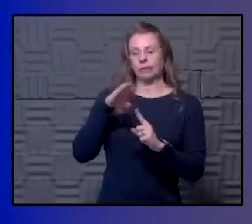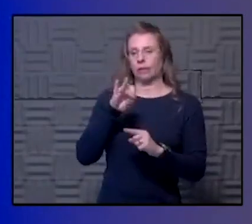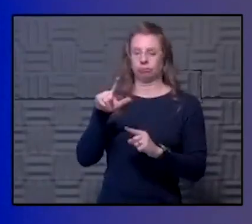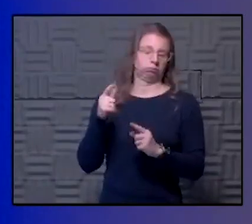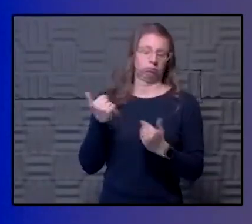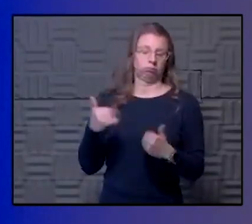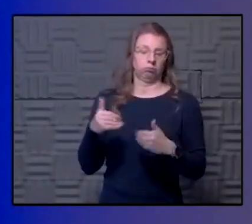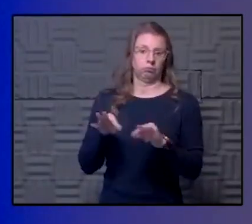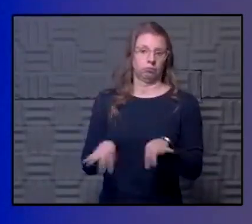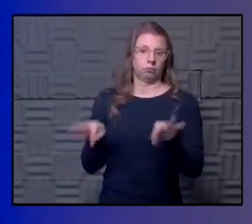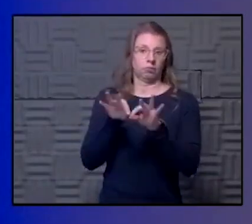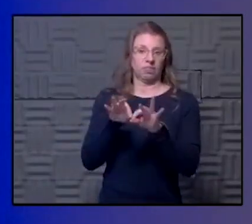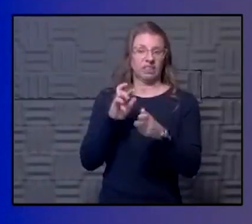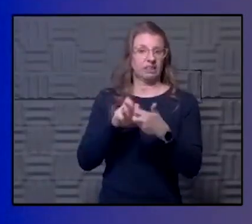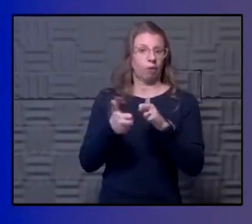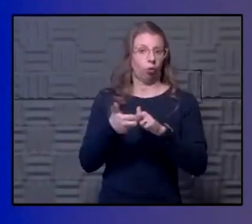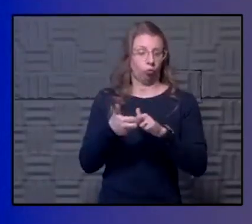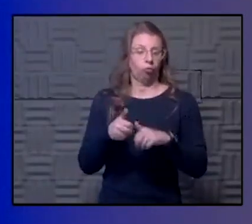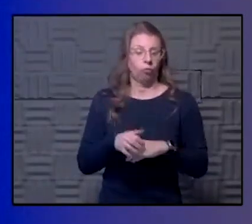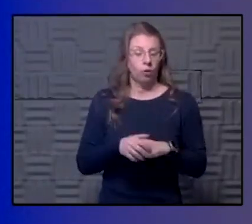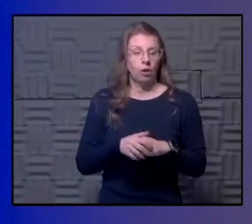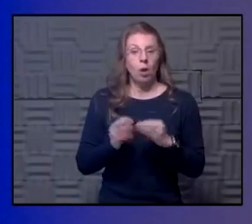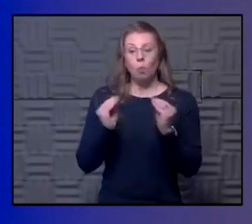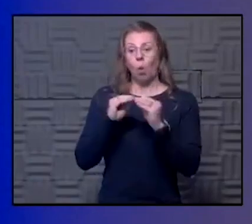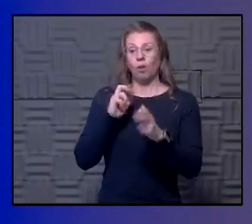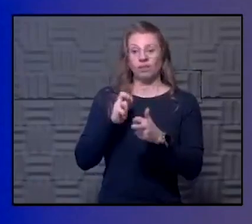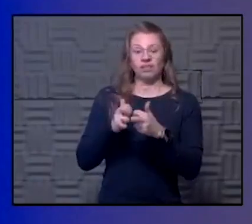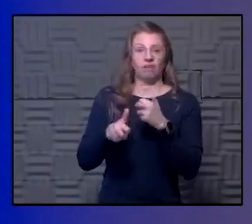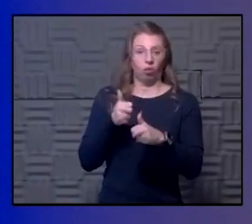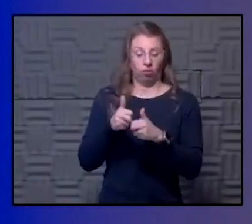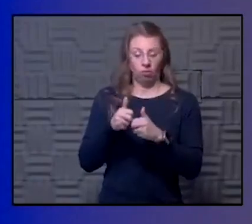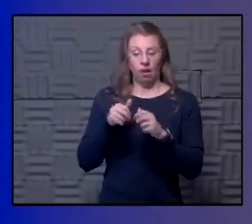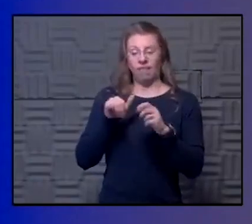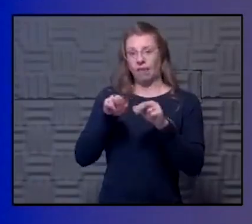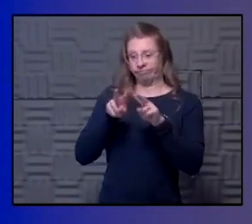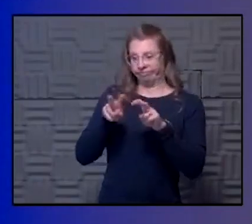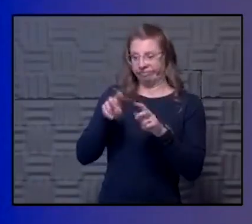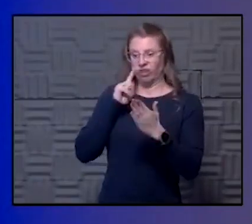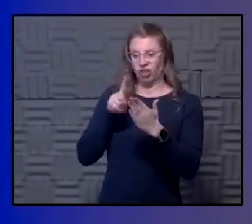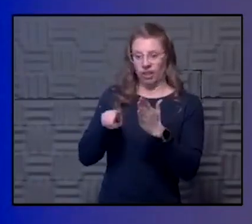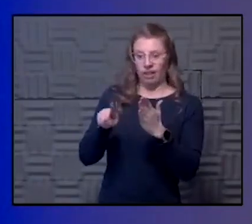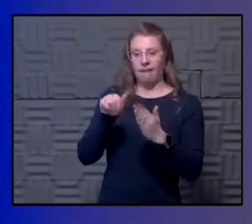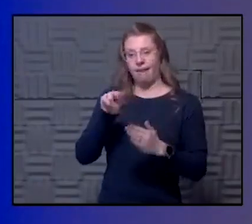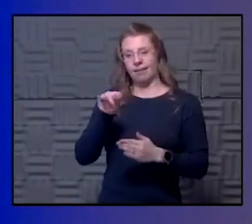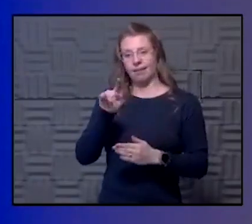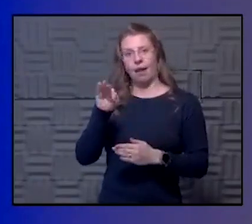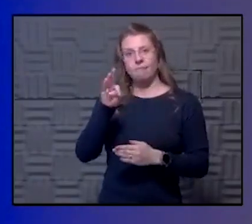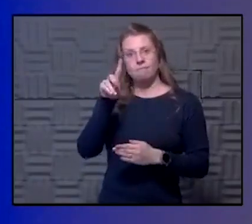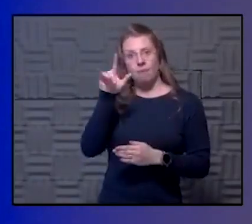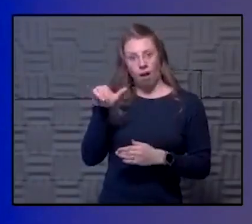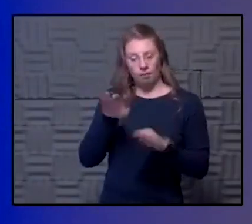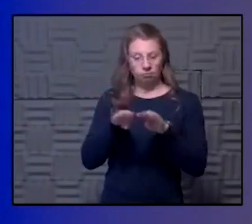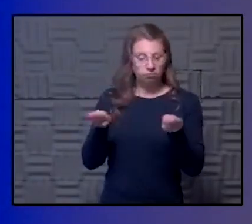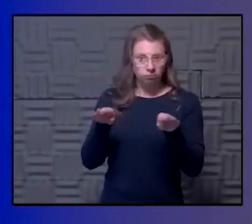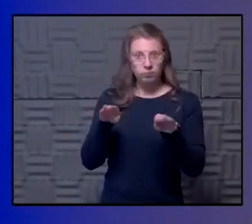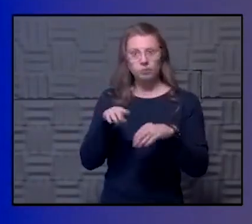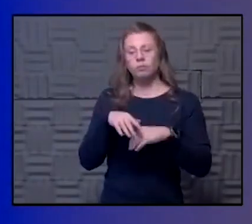extremely important. It's very difficult, certainly more difficult than just checking antibody levels, to assess what is your level of